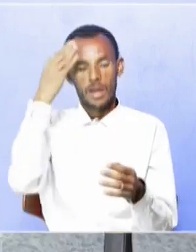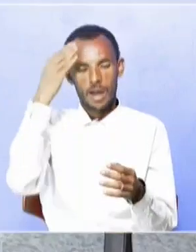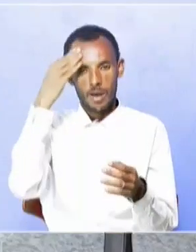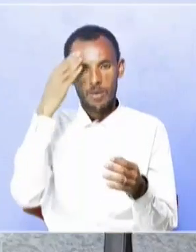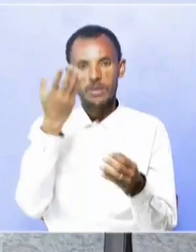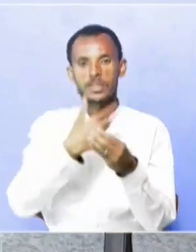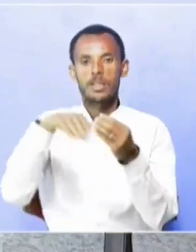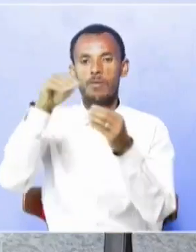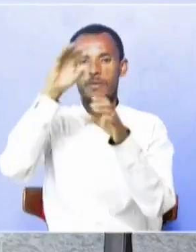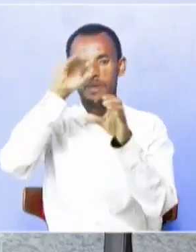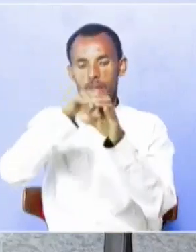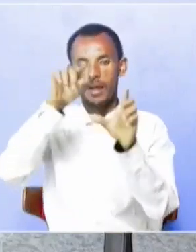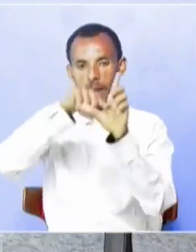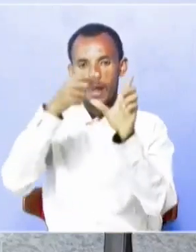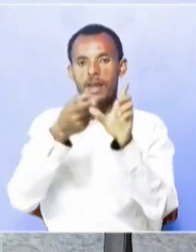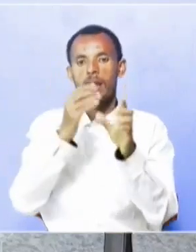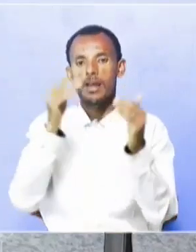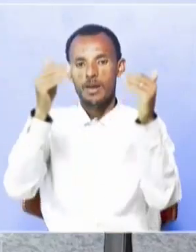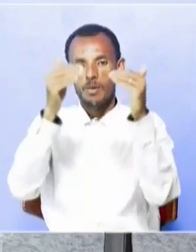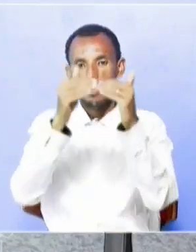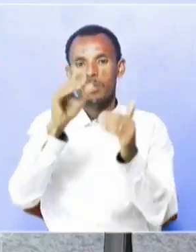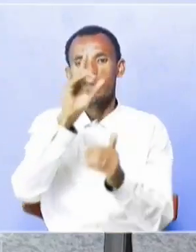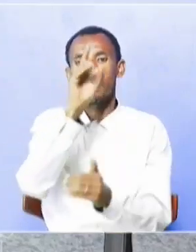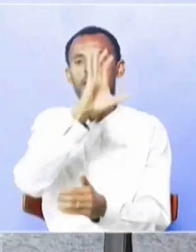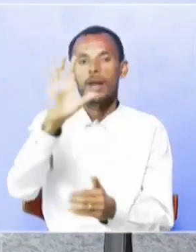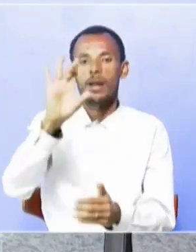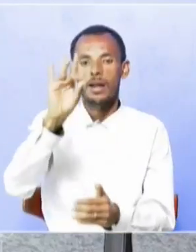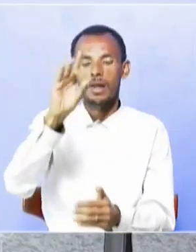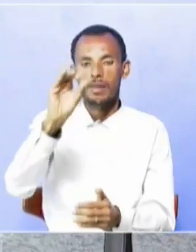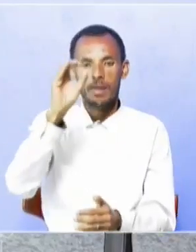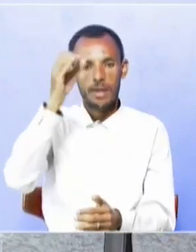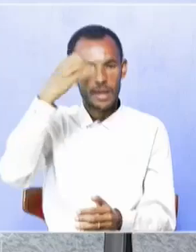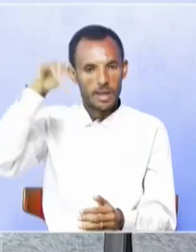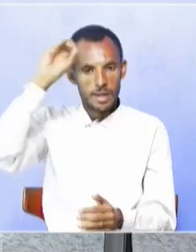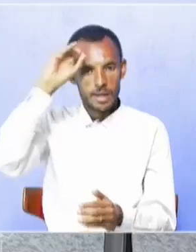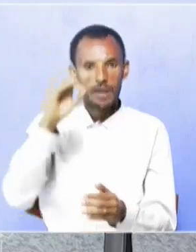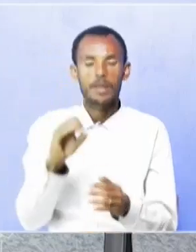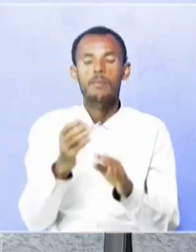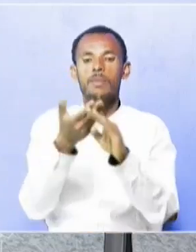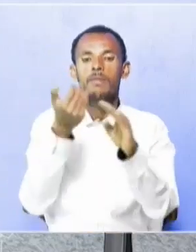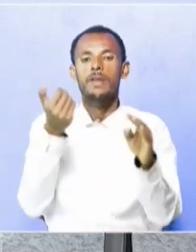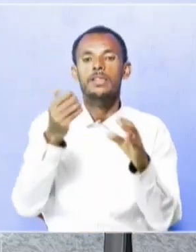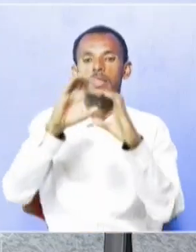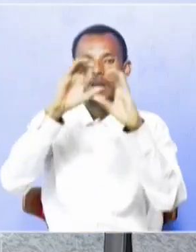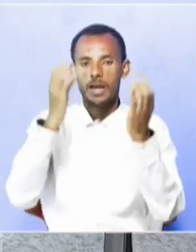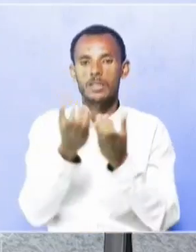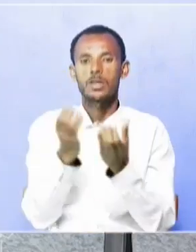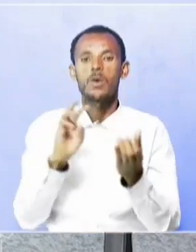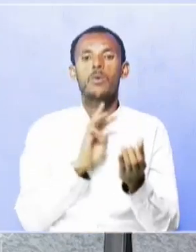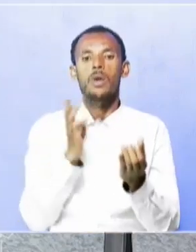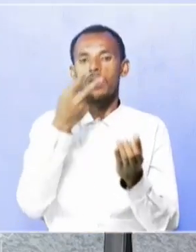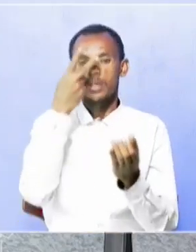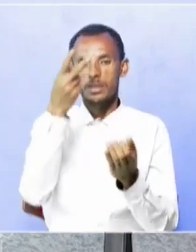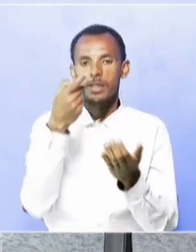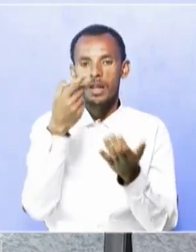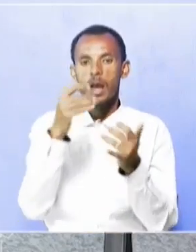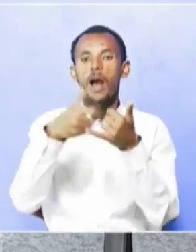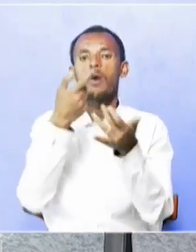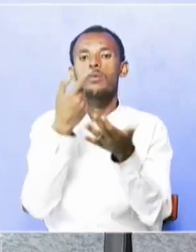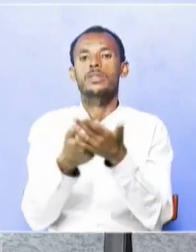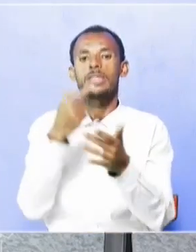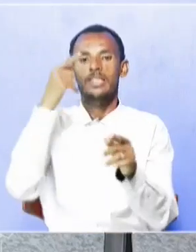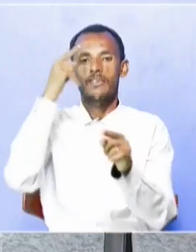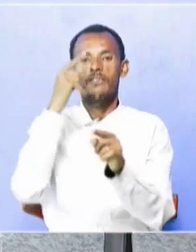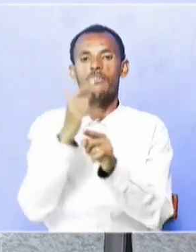of a triangle is 180 degrees, but in our previous lesson, we have seen how this fact can be